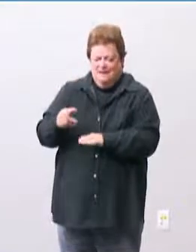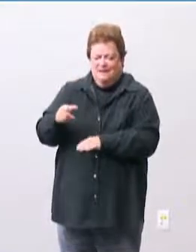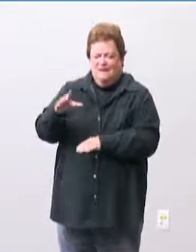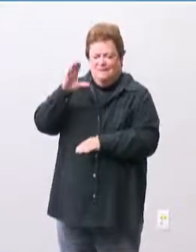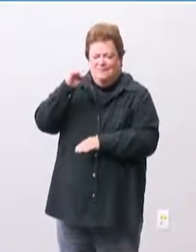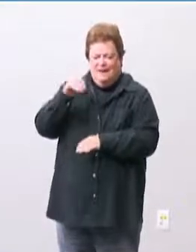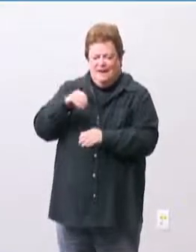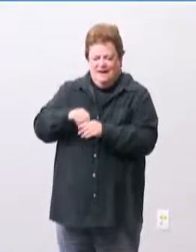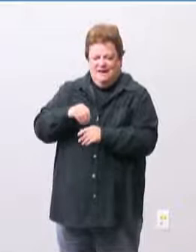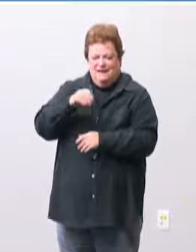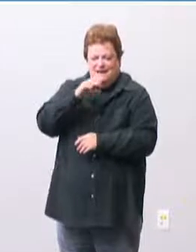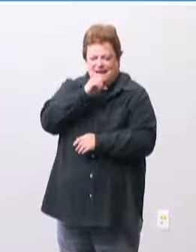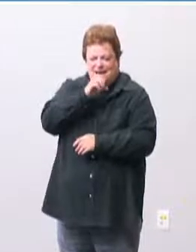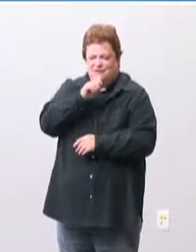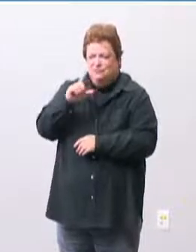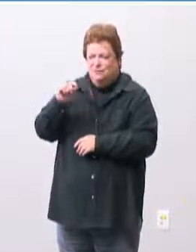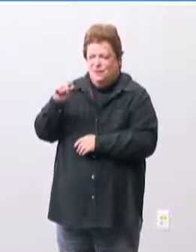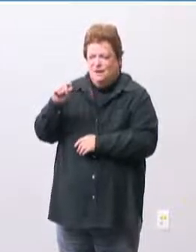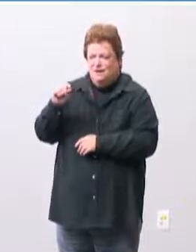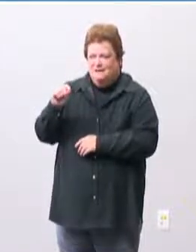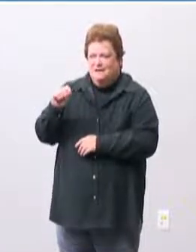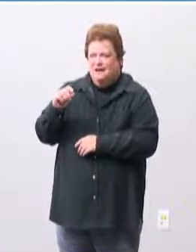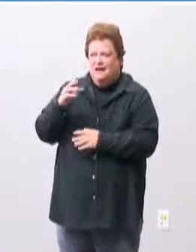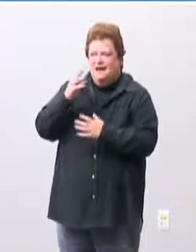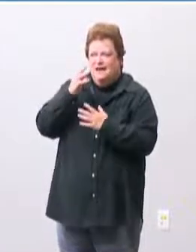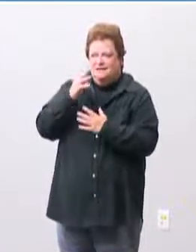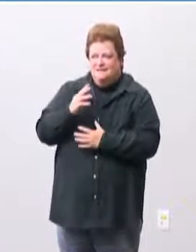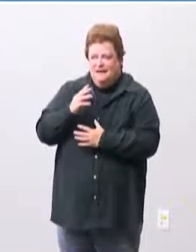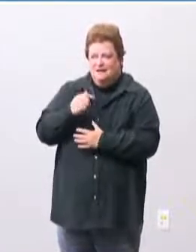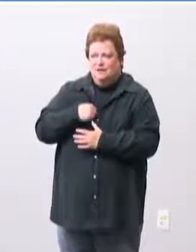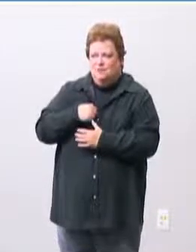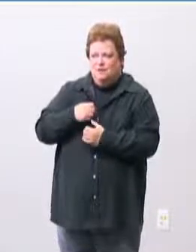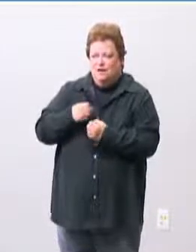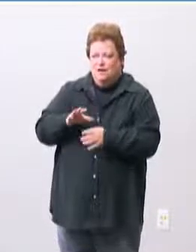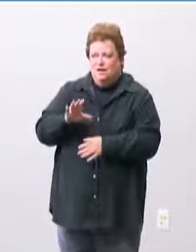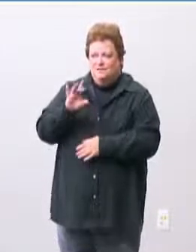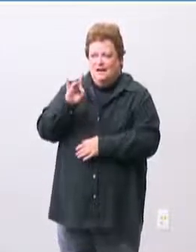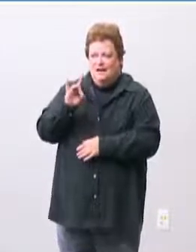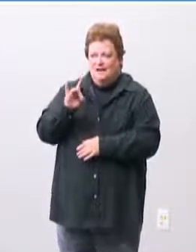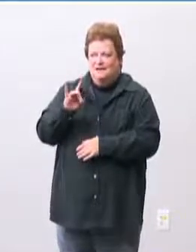in his 20s. And sadly, we lost 8 members of our